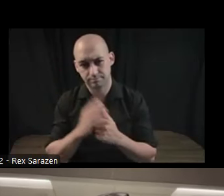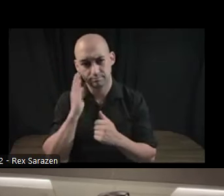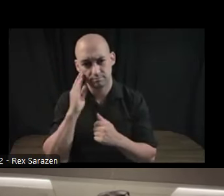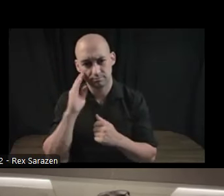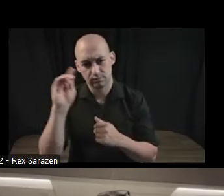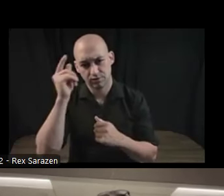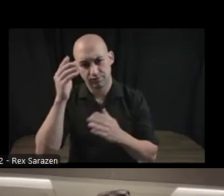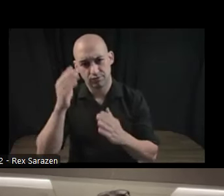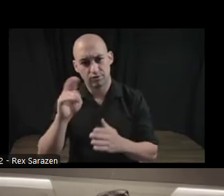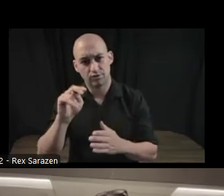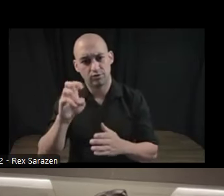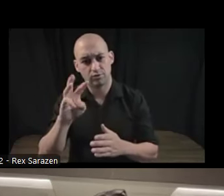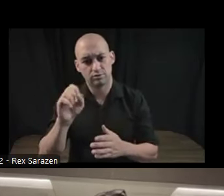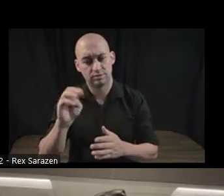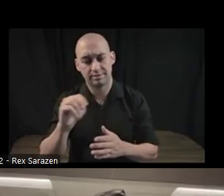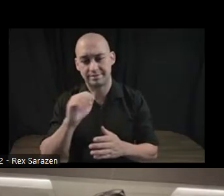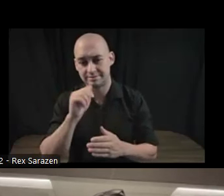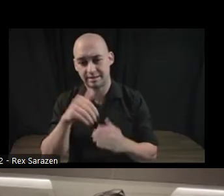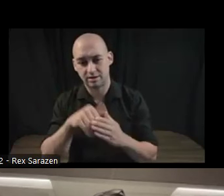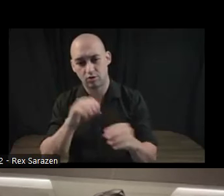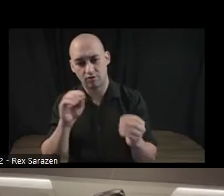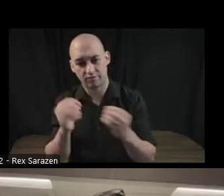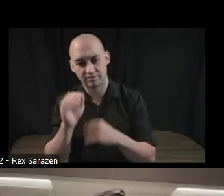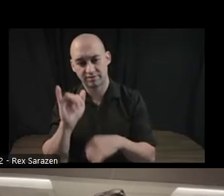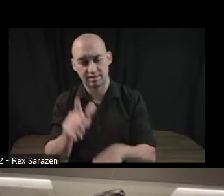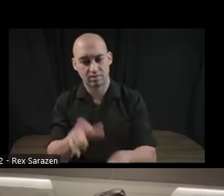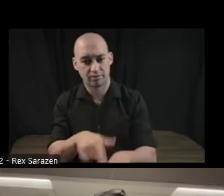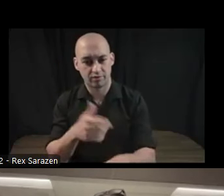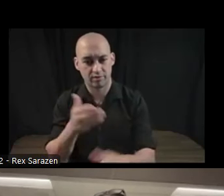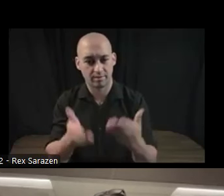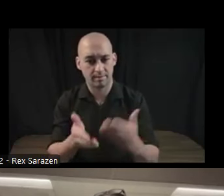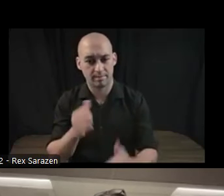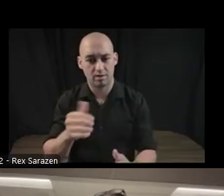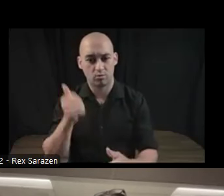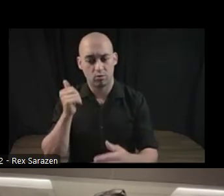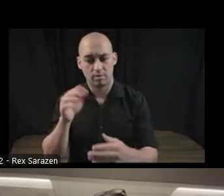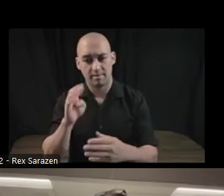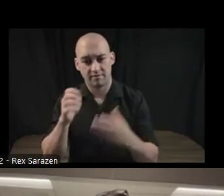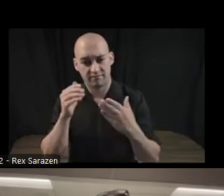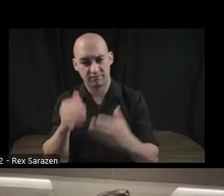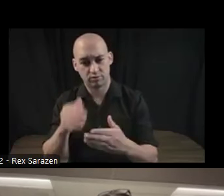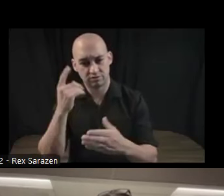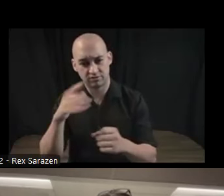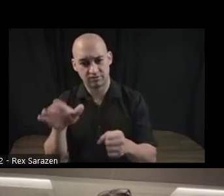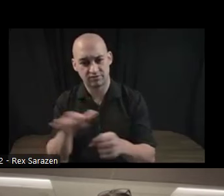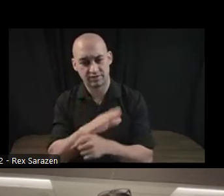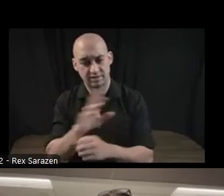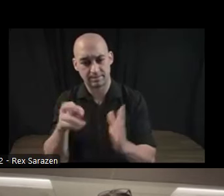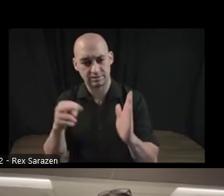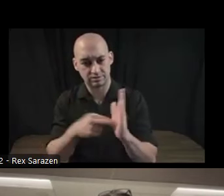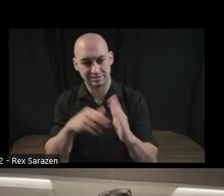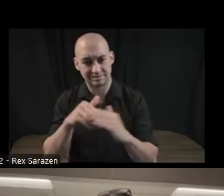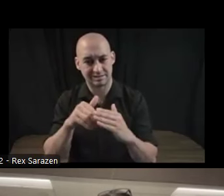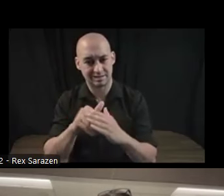Newsom's not going to be in office for that. I'm just a little concerned that maybe there won't be the folks actually filling that position in the time that remains in his administration. And I